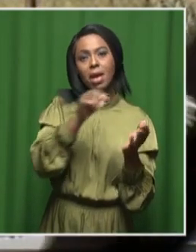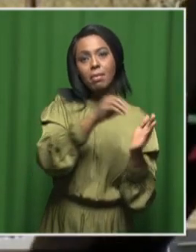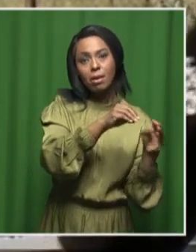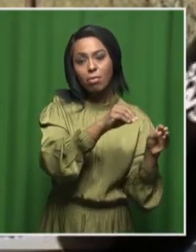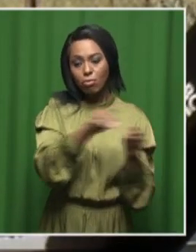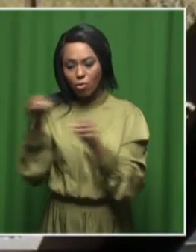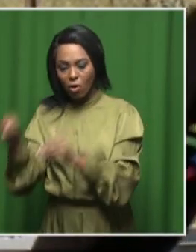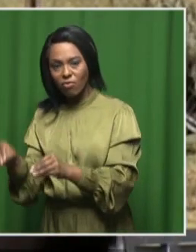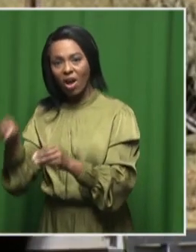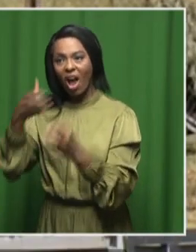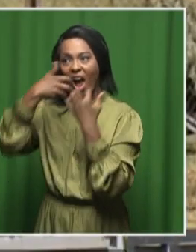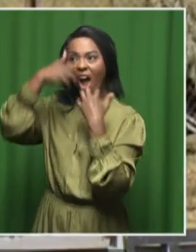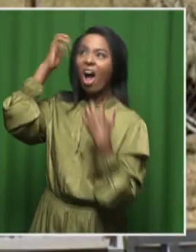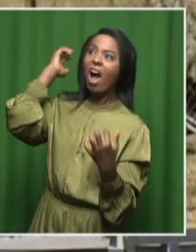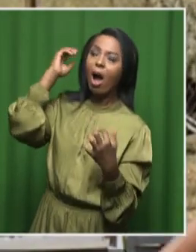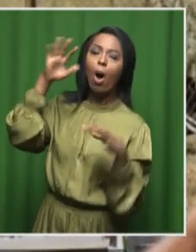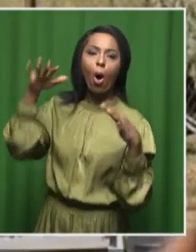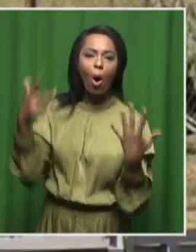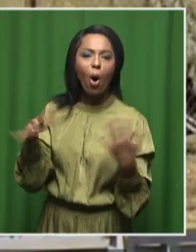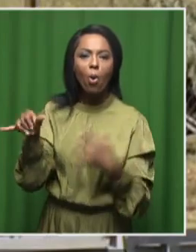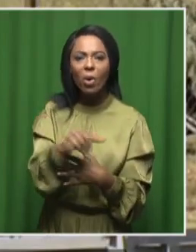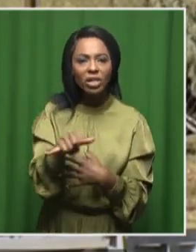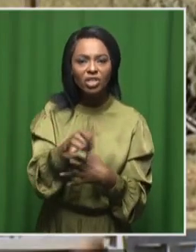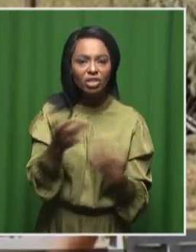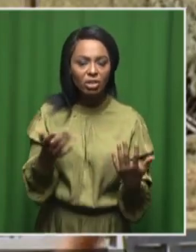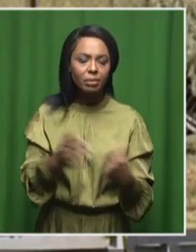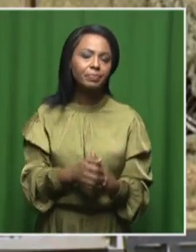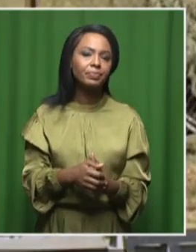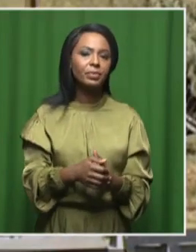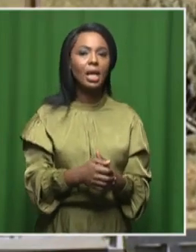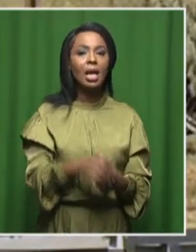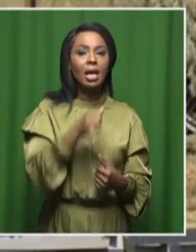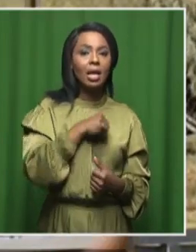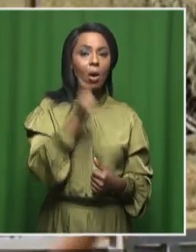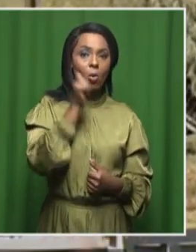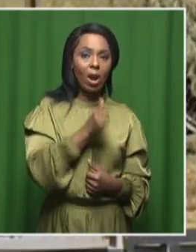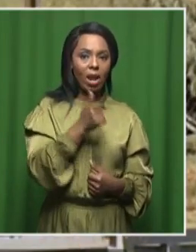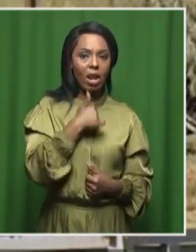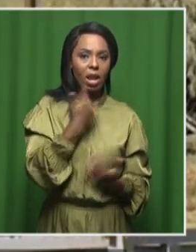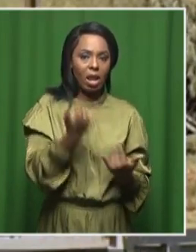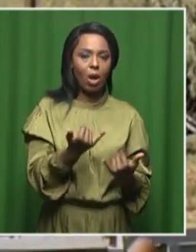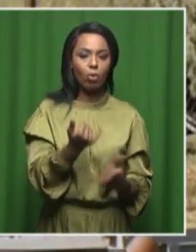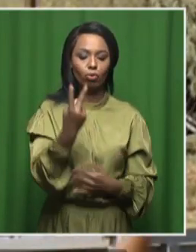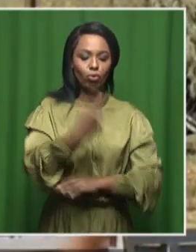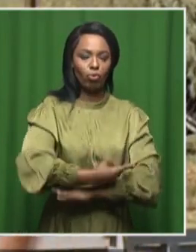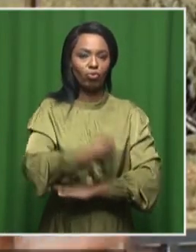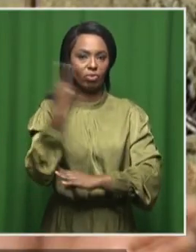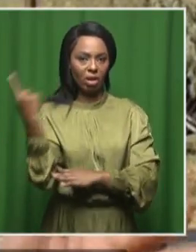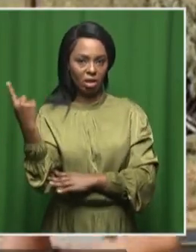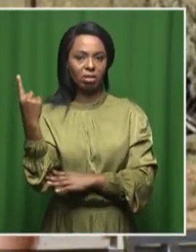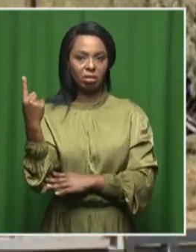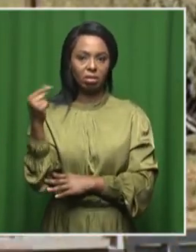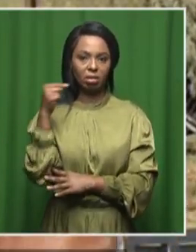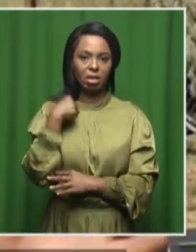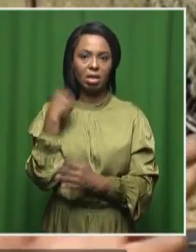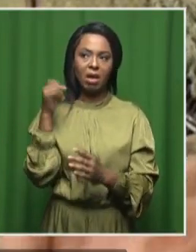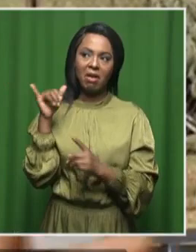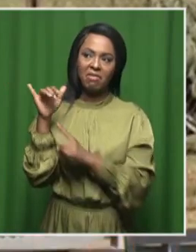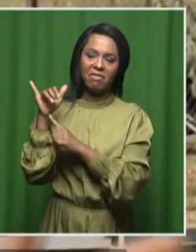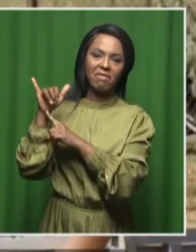or what can we expect? I imagine, if I am closed in a crate for 2 days in a